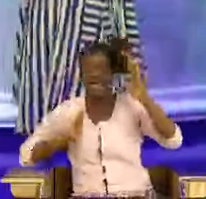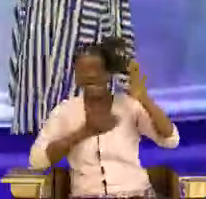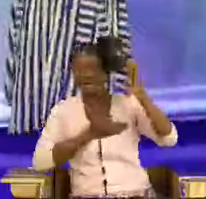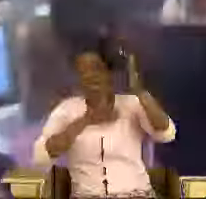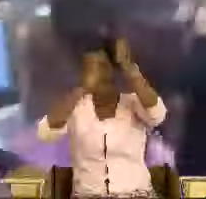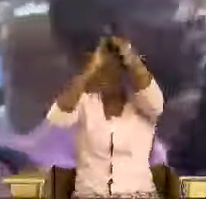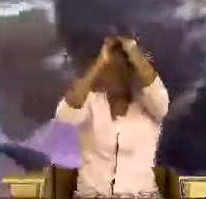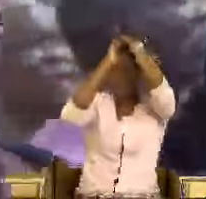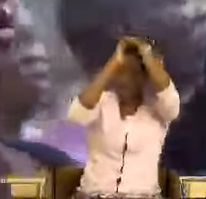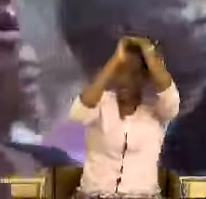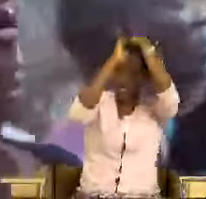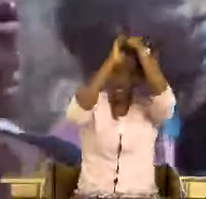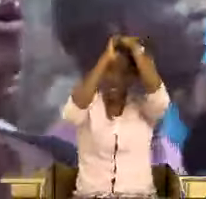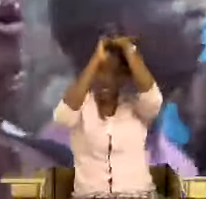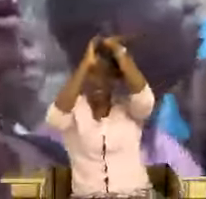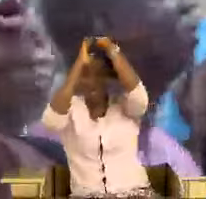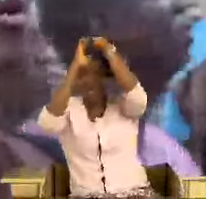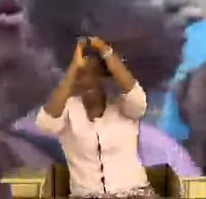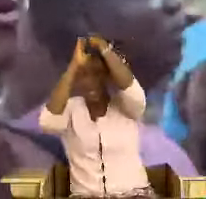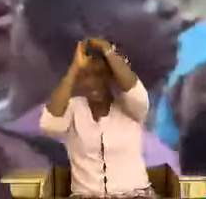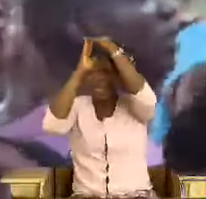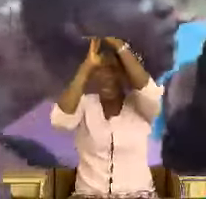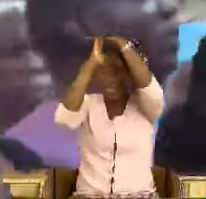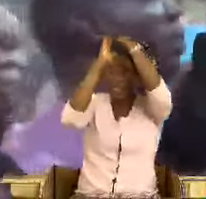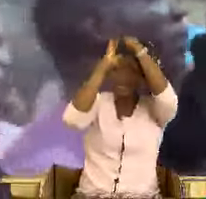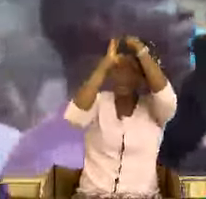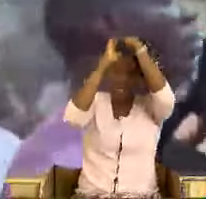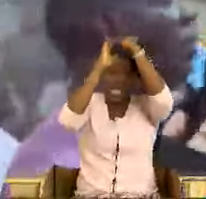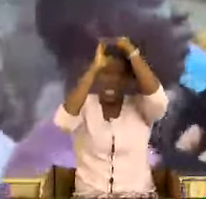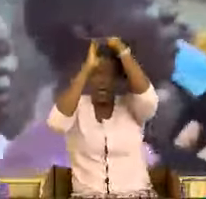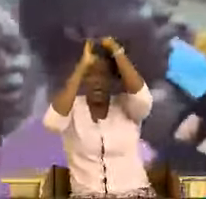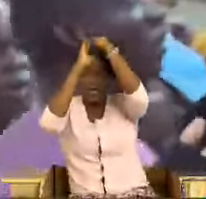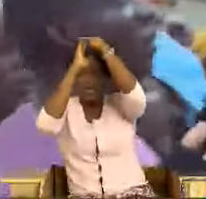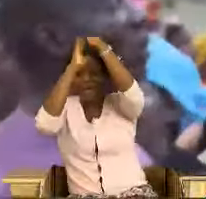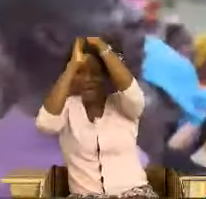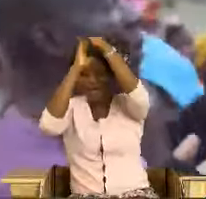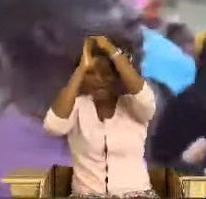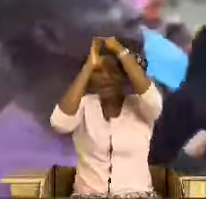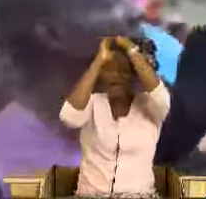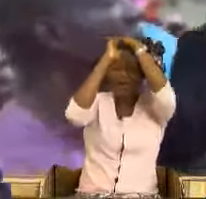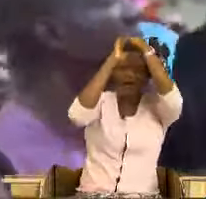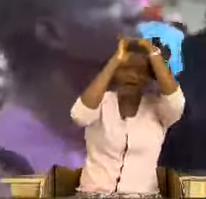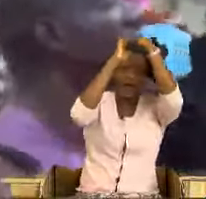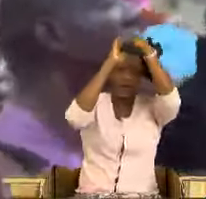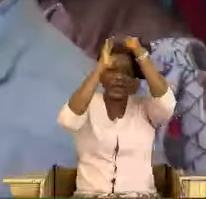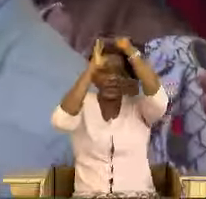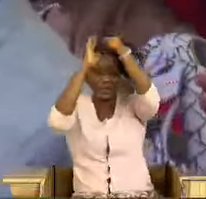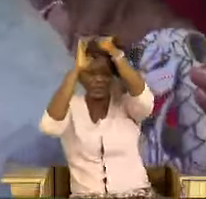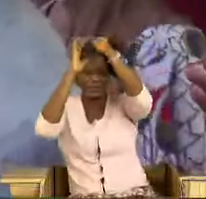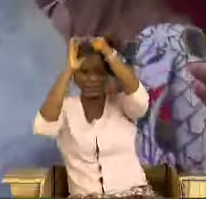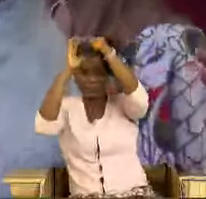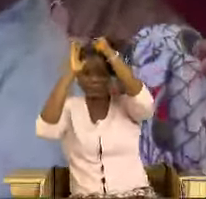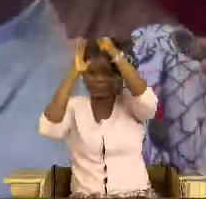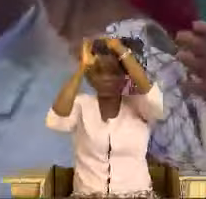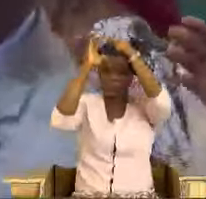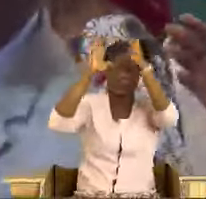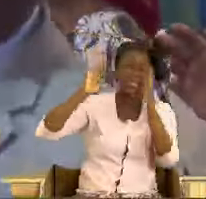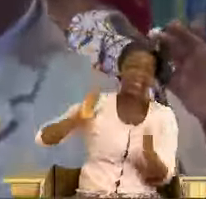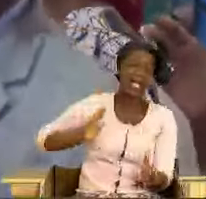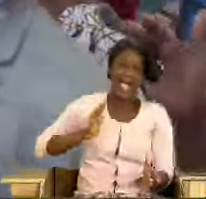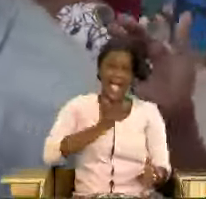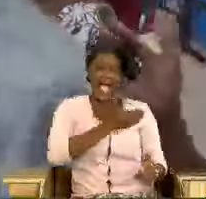above we call your presence to show in cry cry